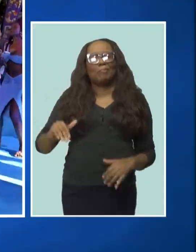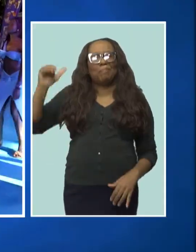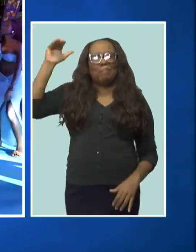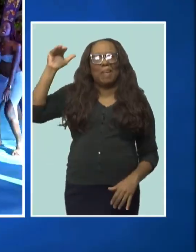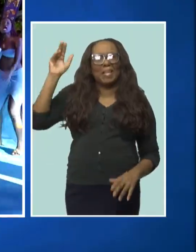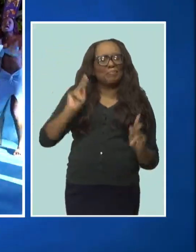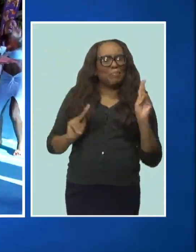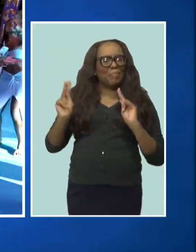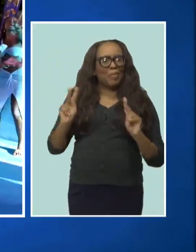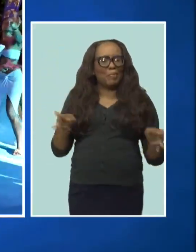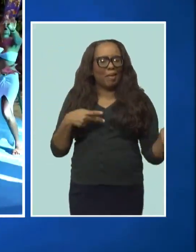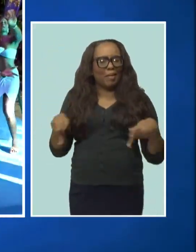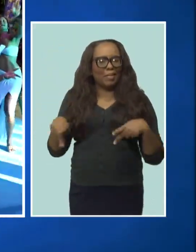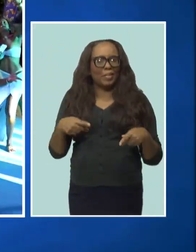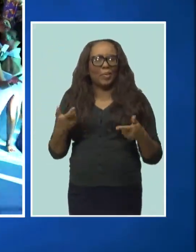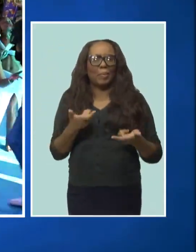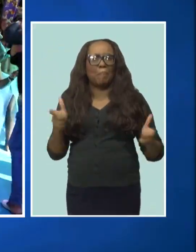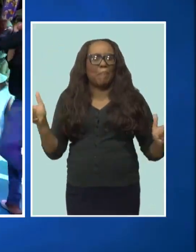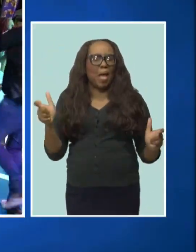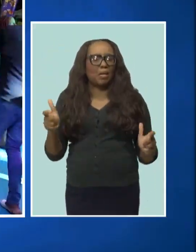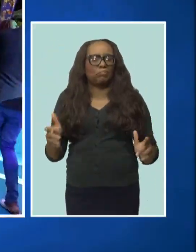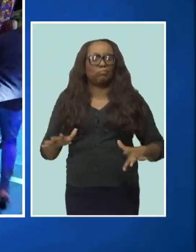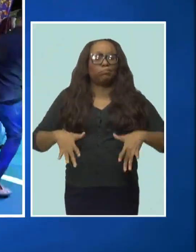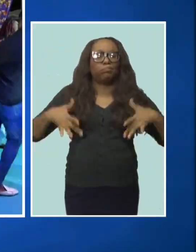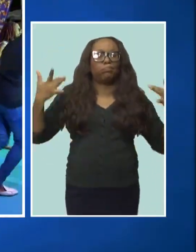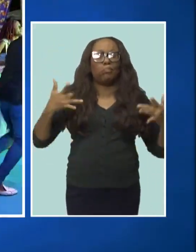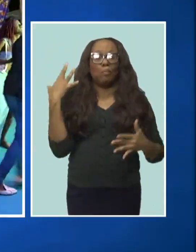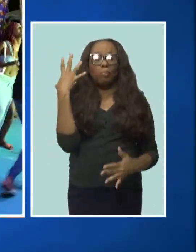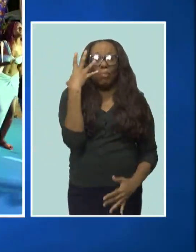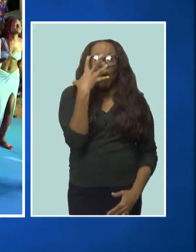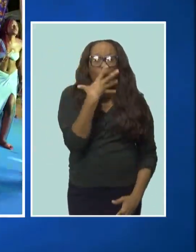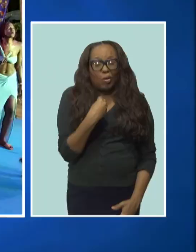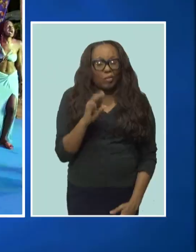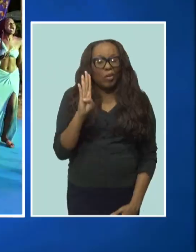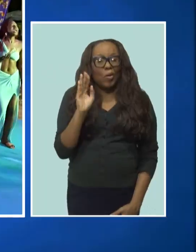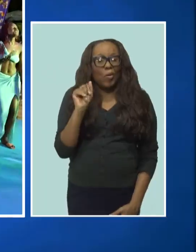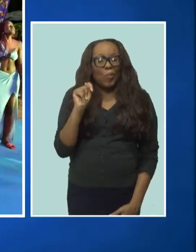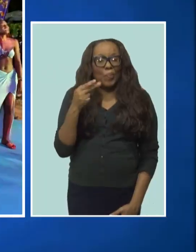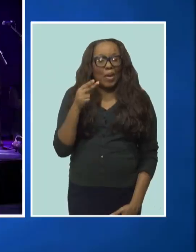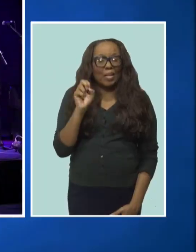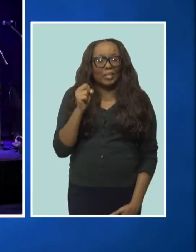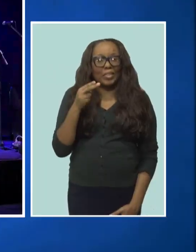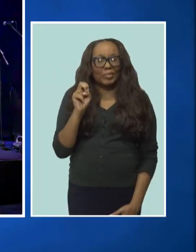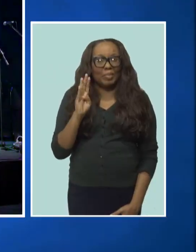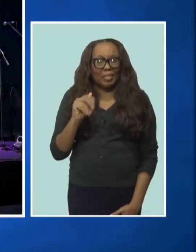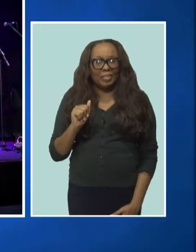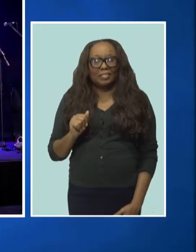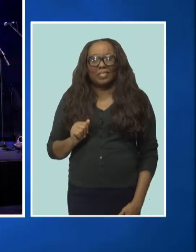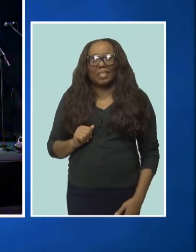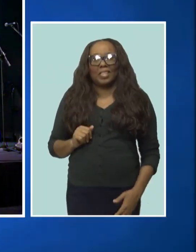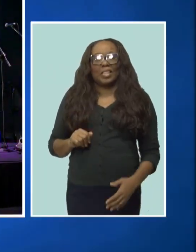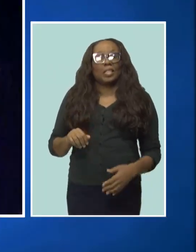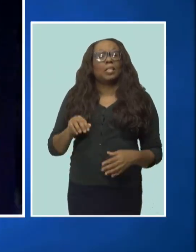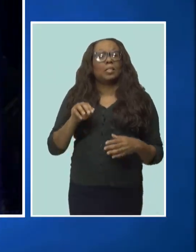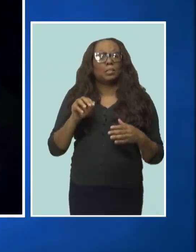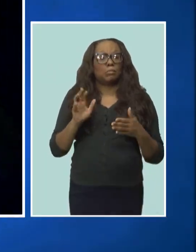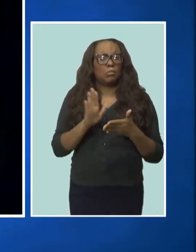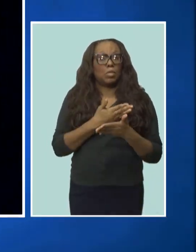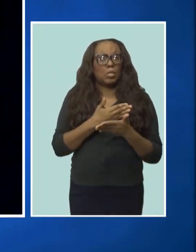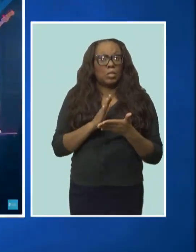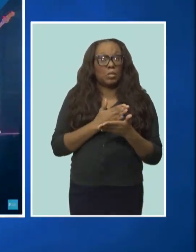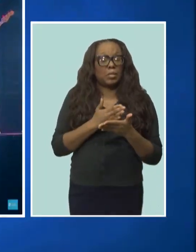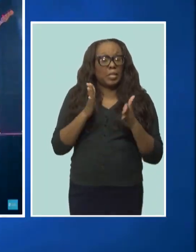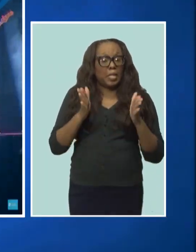marquee event of St. Joseph Regathering at beautiful Bathsheba. From the opening act to My Hill, to TC,